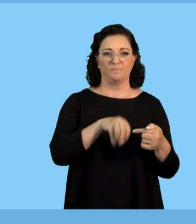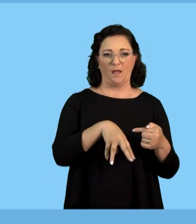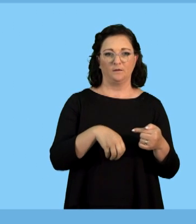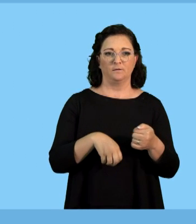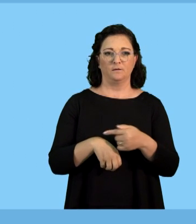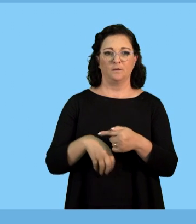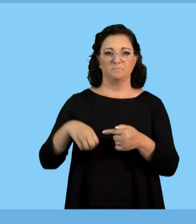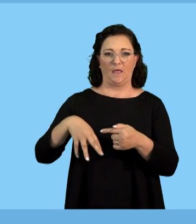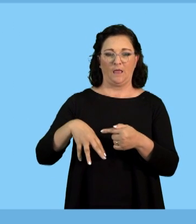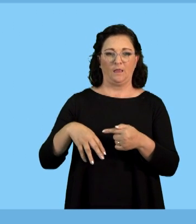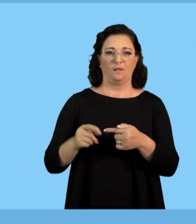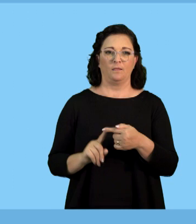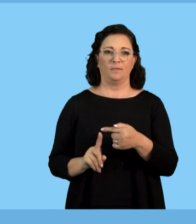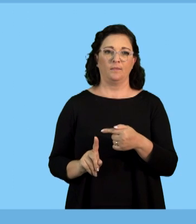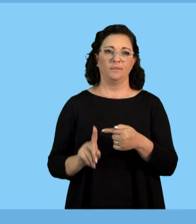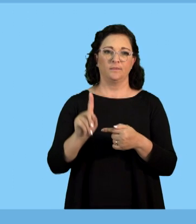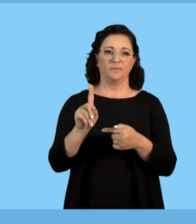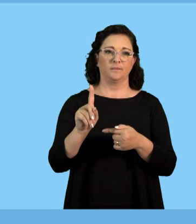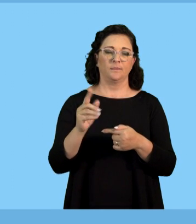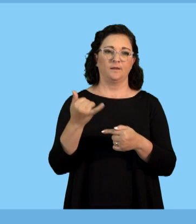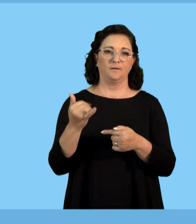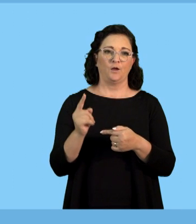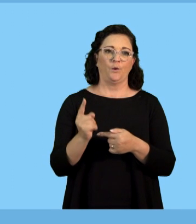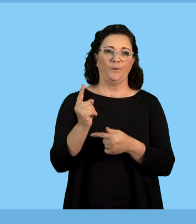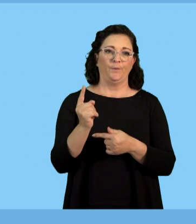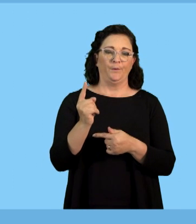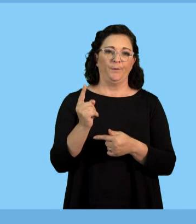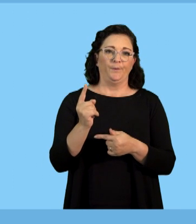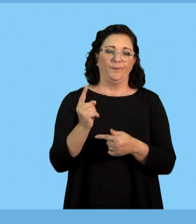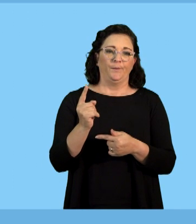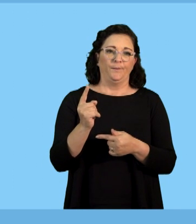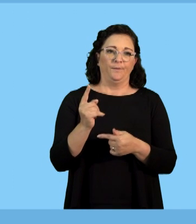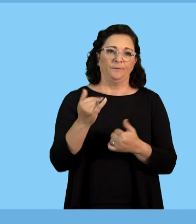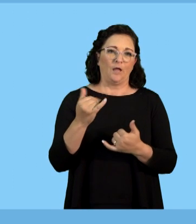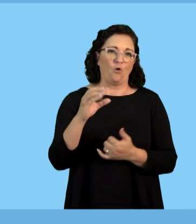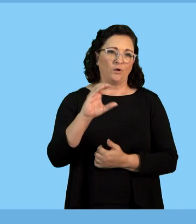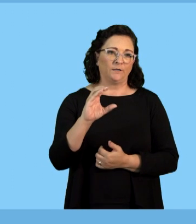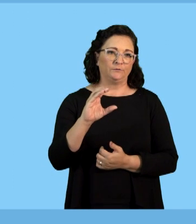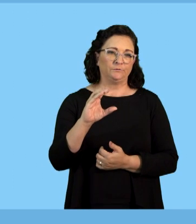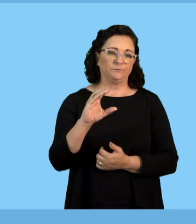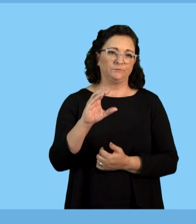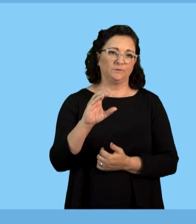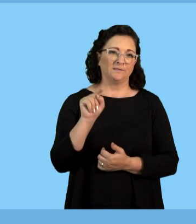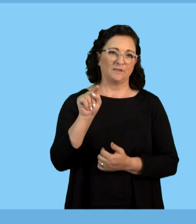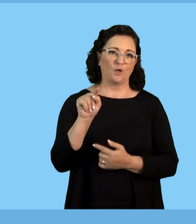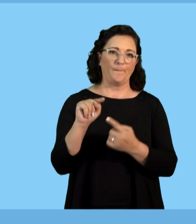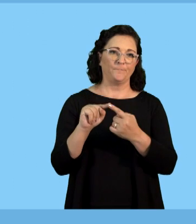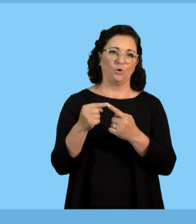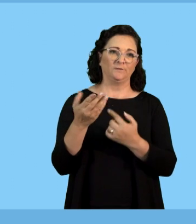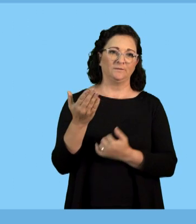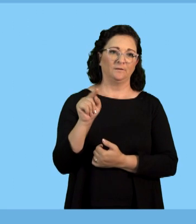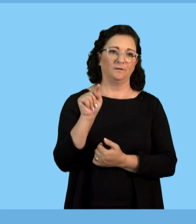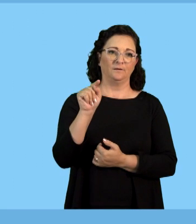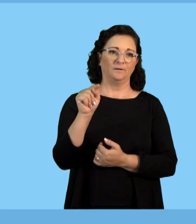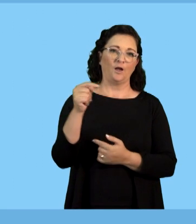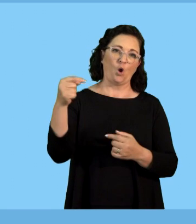through the wire, bulb A, bulb B. Now, In this case, if the current now, once the current